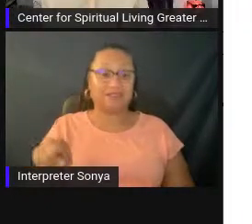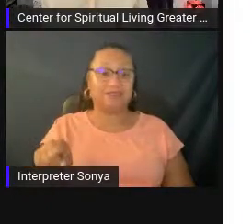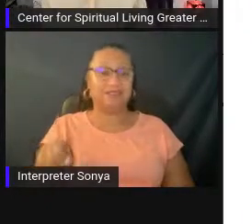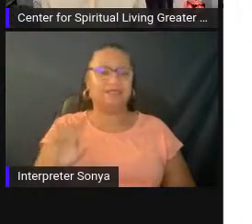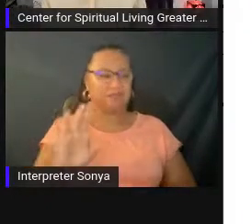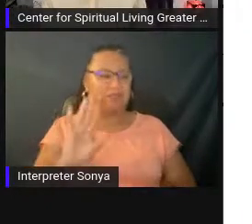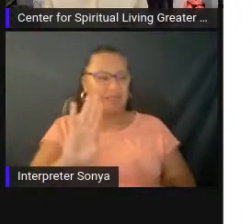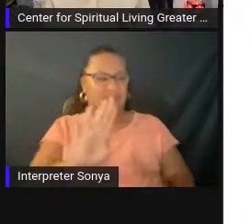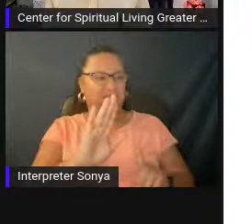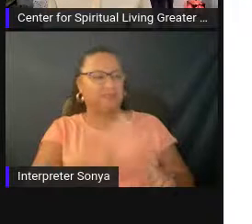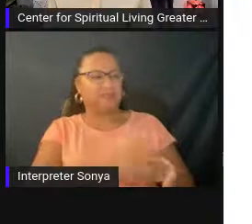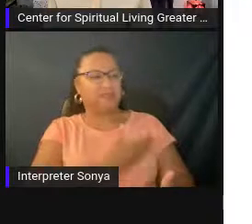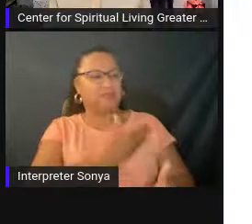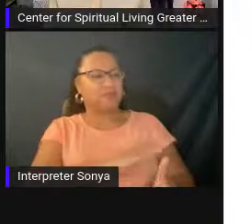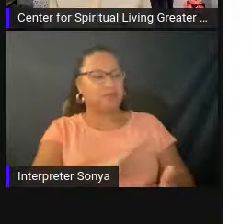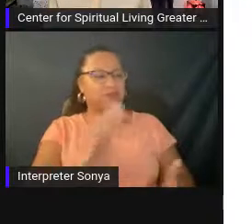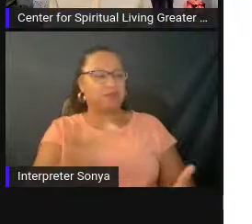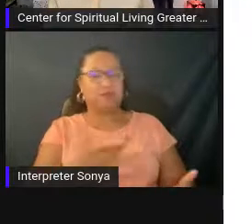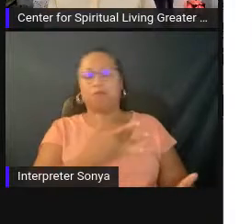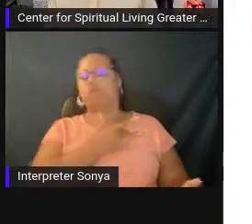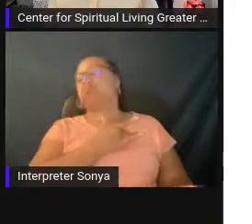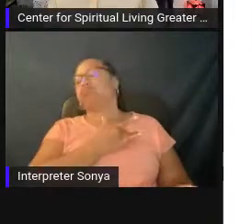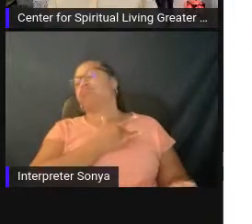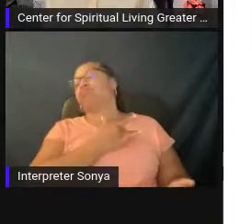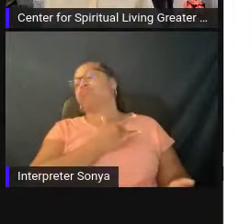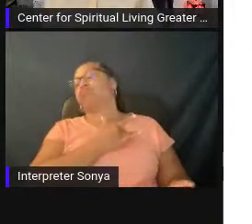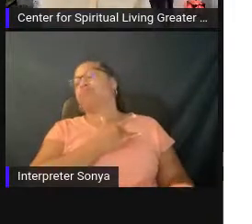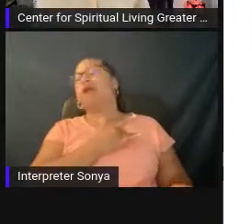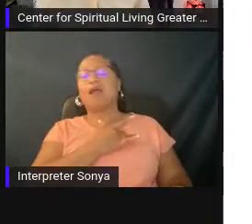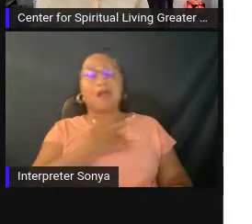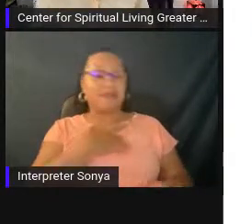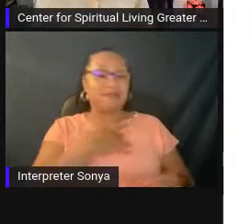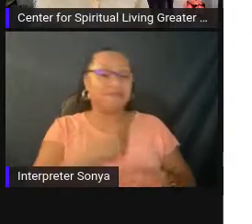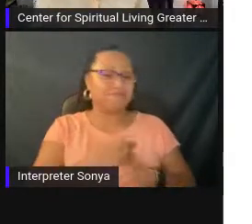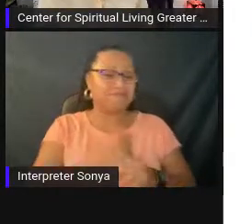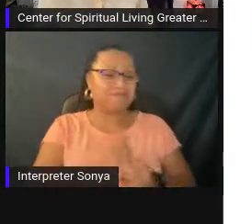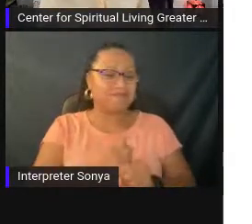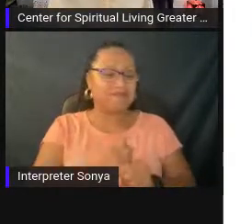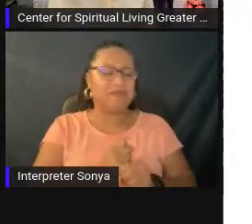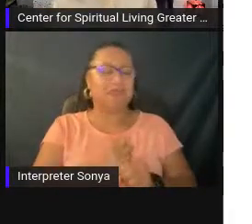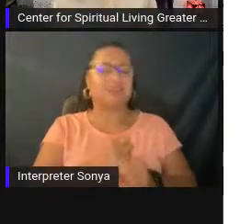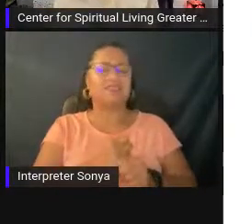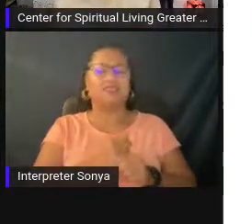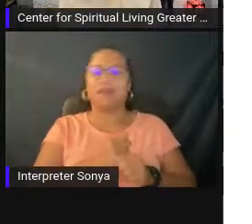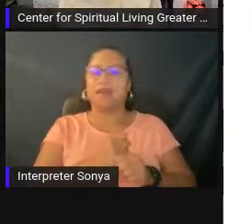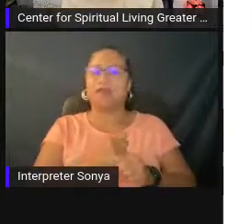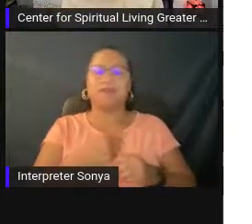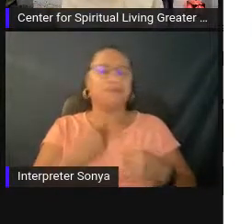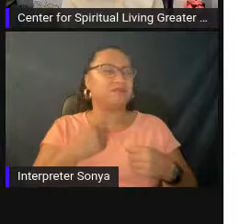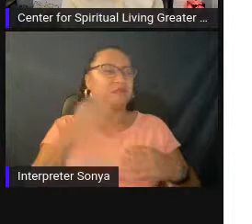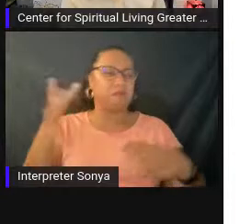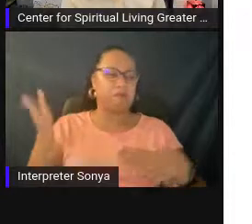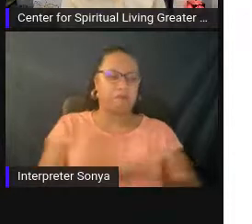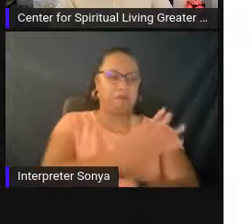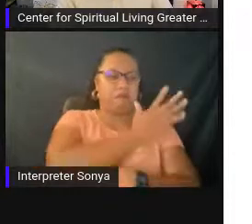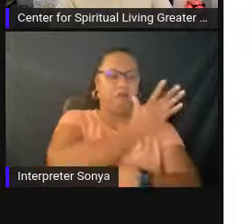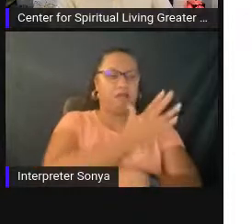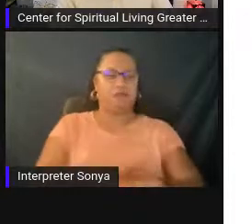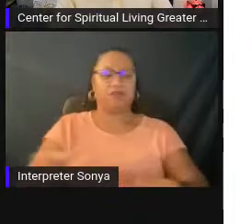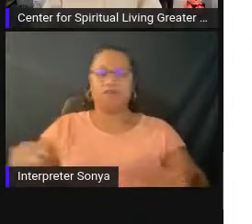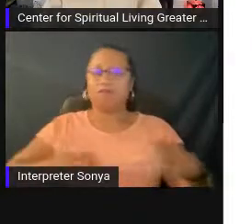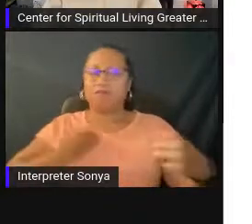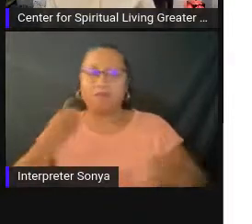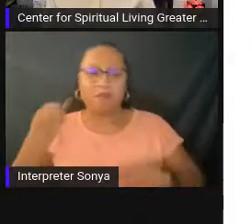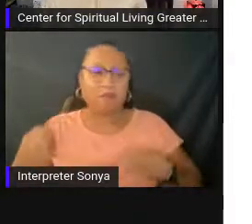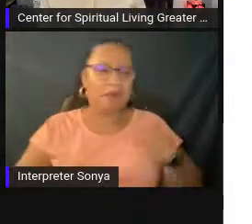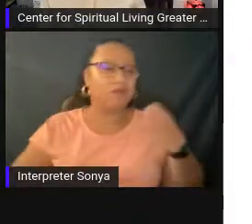music touches the soul and creates the broad spectrum of emotions which fill